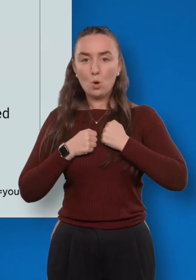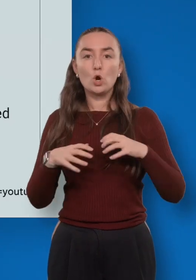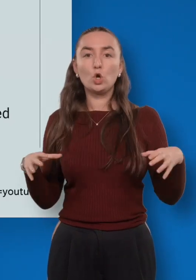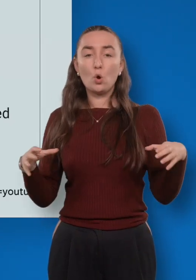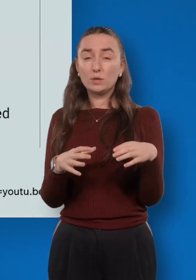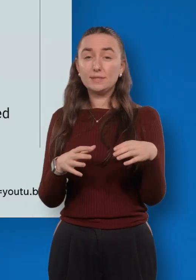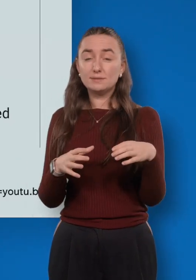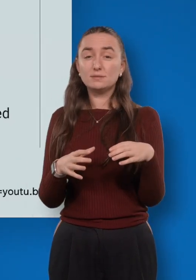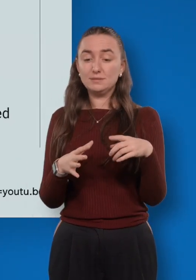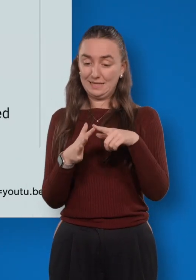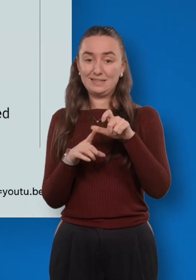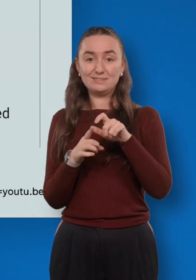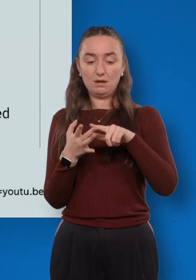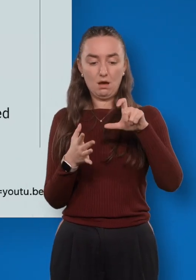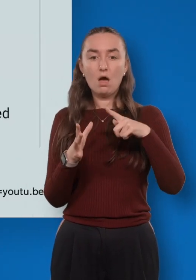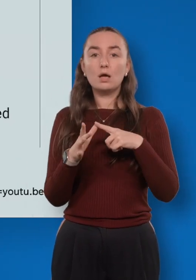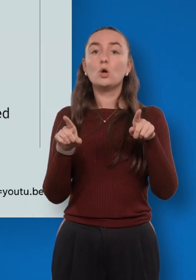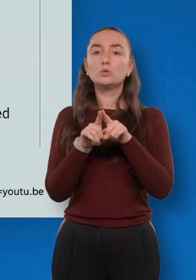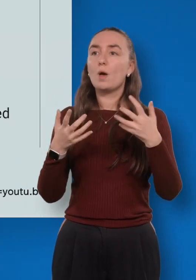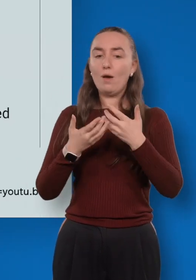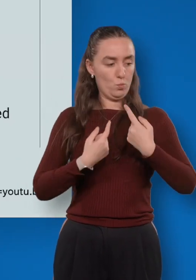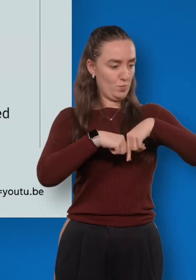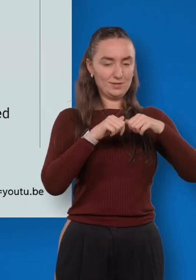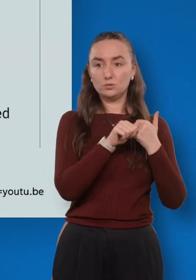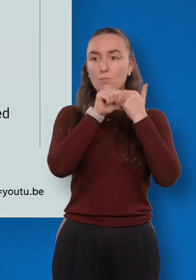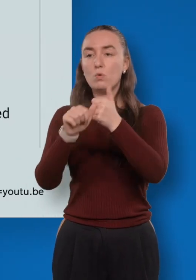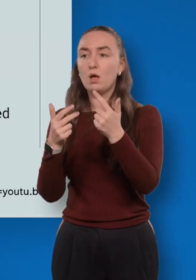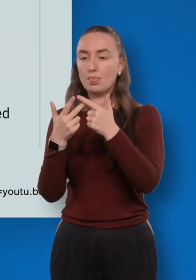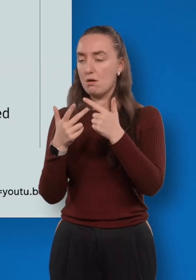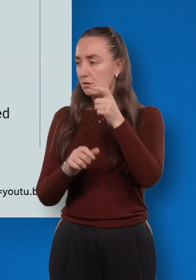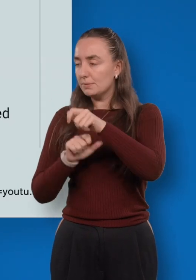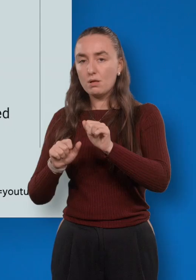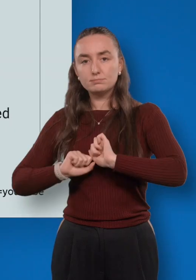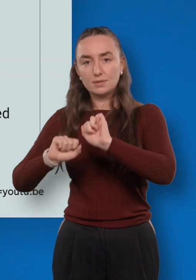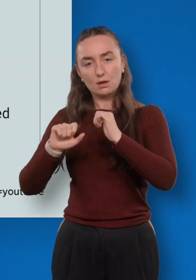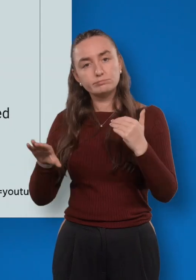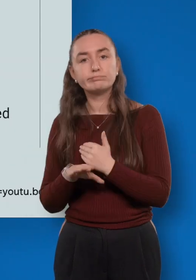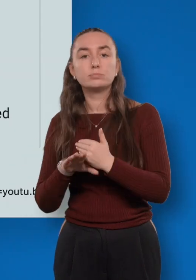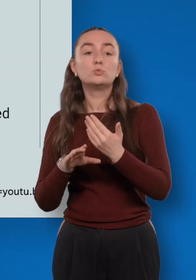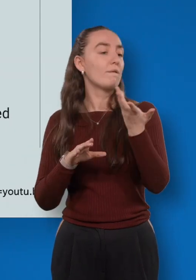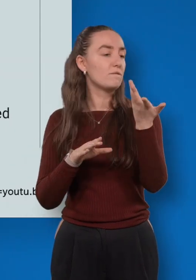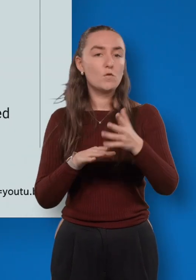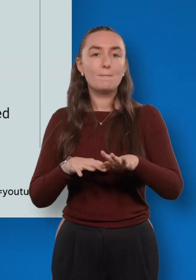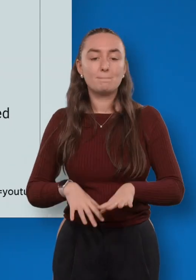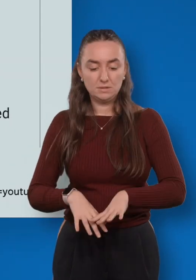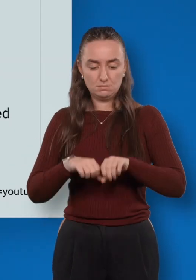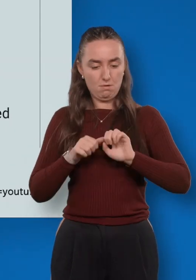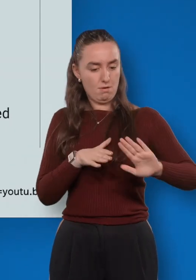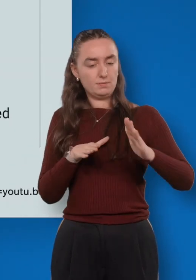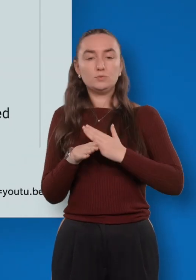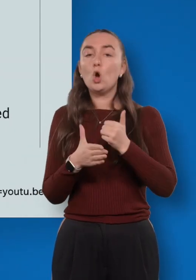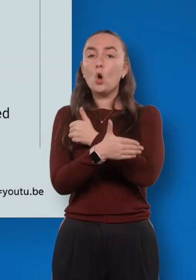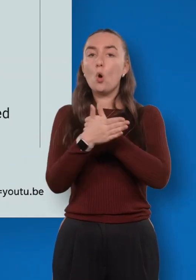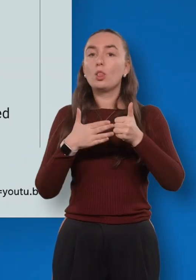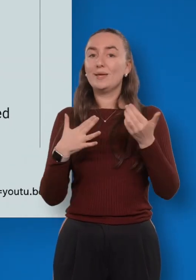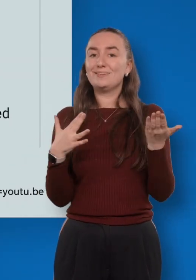in everything that we support others to do as well. So right from the very get-go, we've always had accessibility at the forefront of what we do.